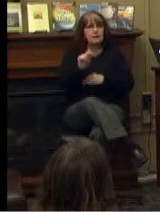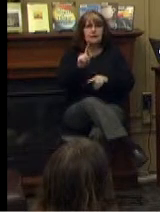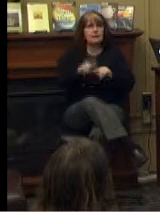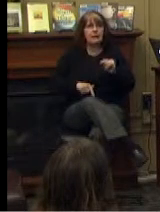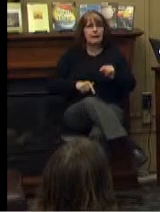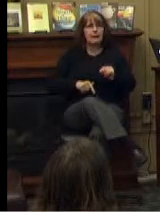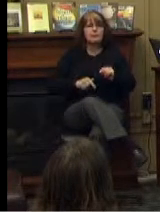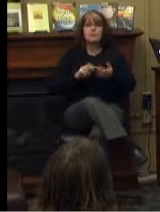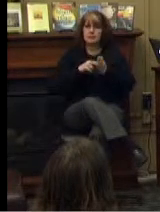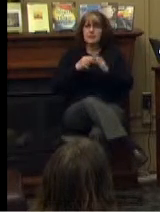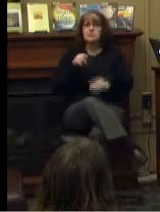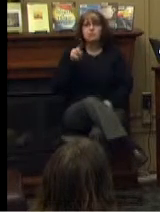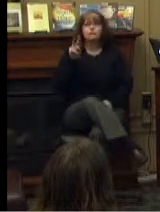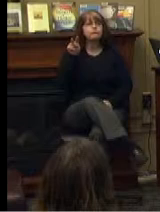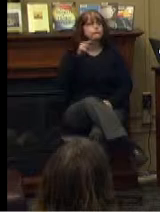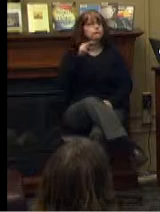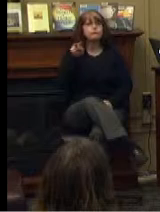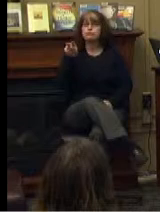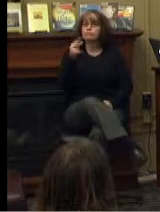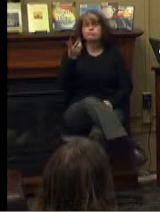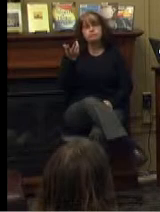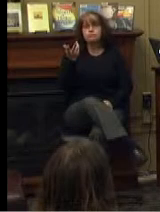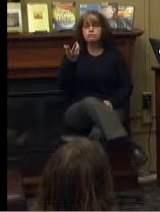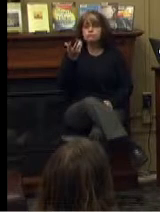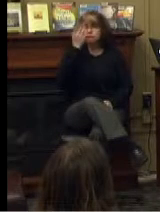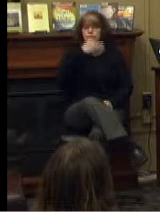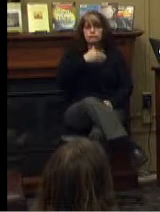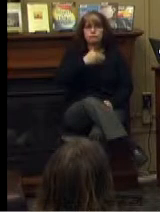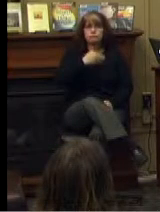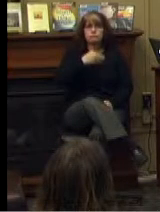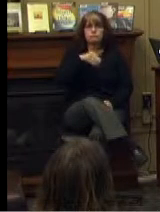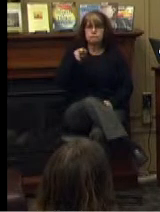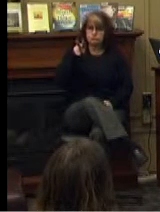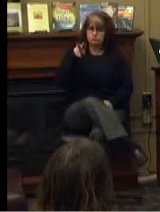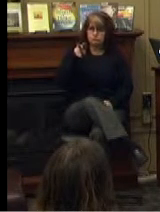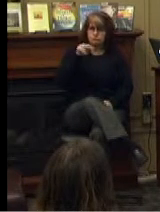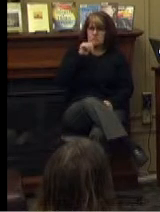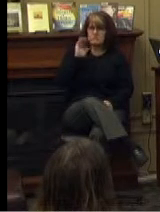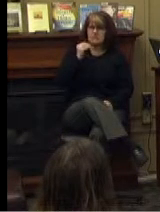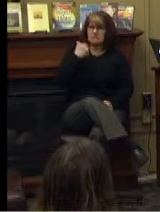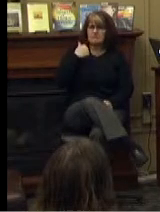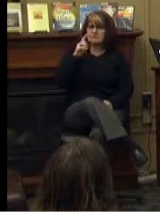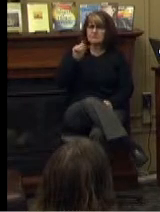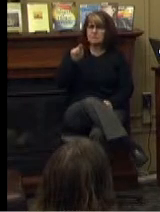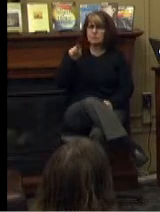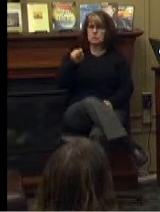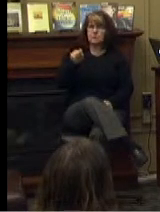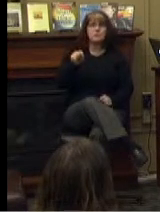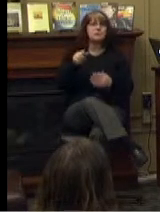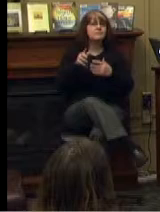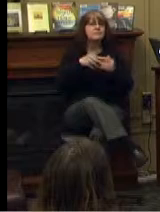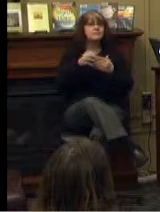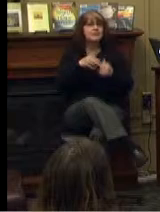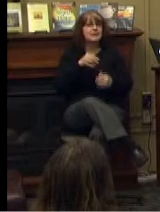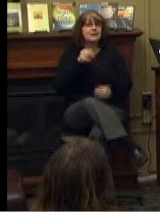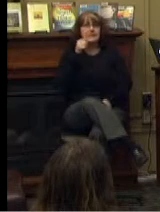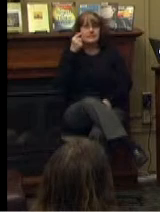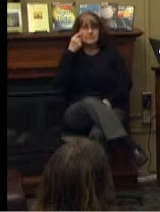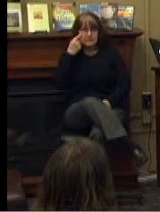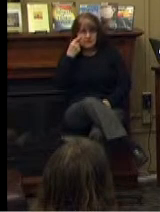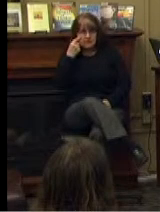typical. And you look at them and like, well, you don't look like you have a disability. But although they don't look like it, their